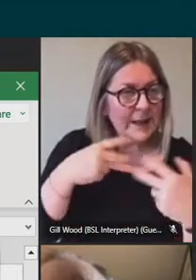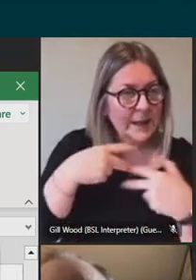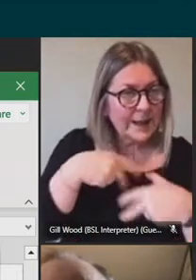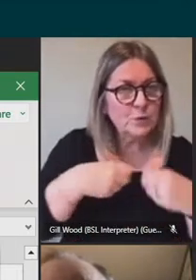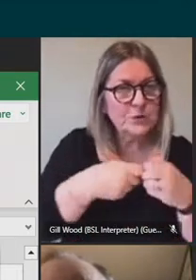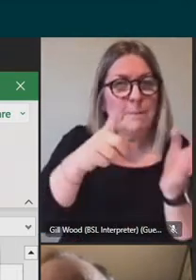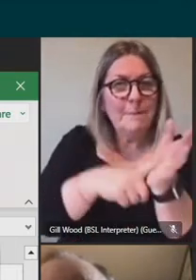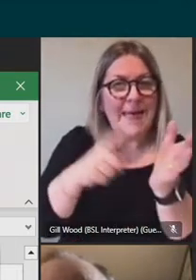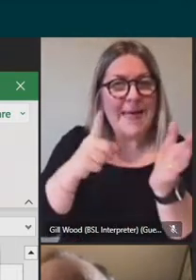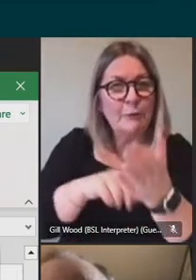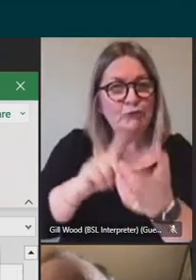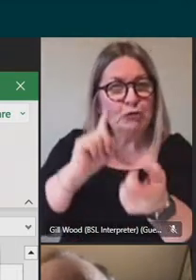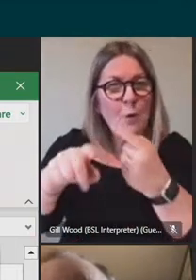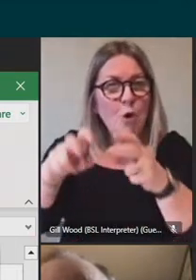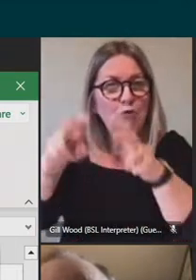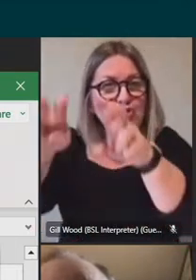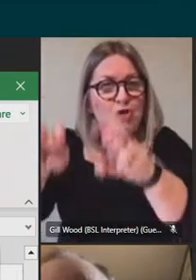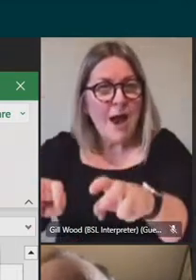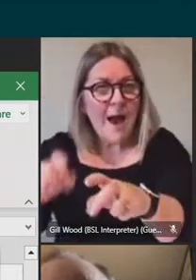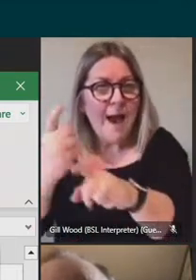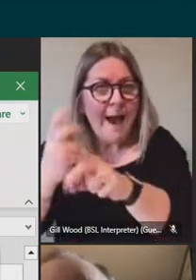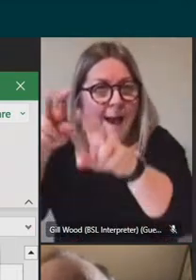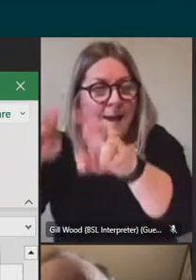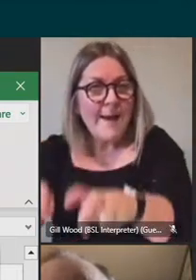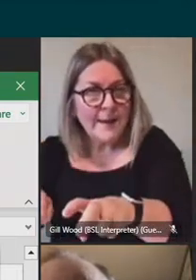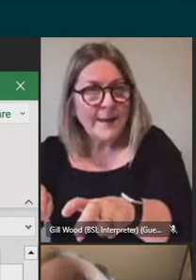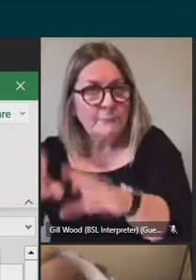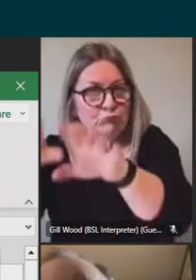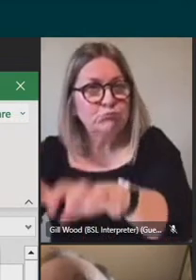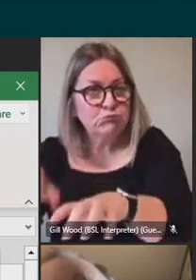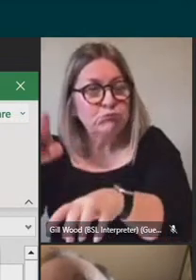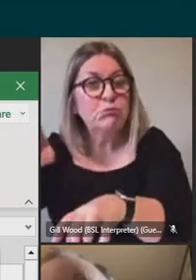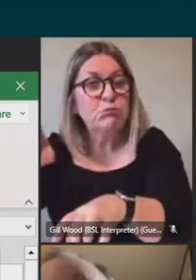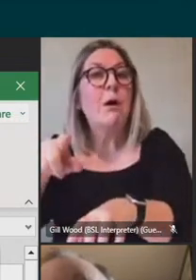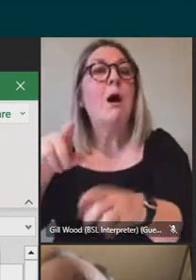chat for the amendment. Can we make that?